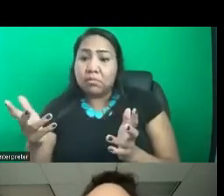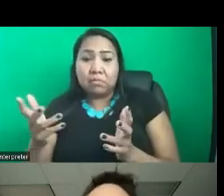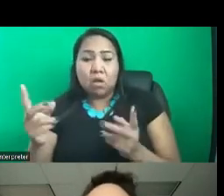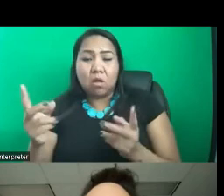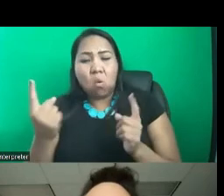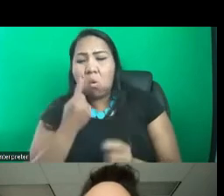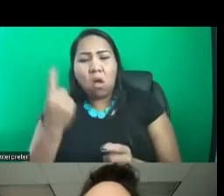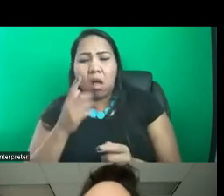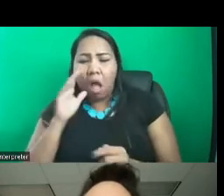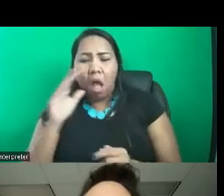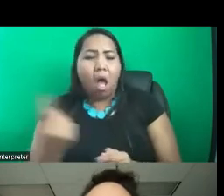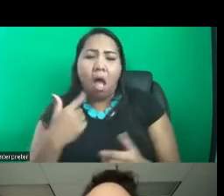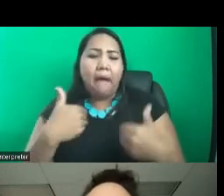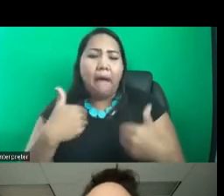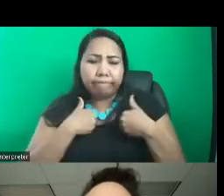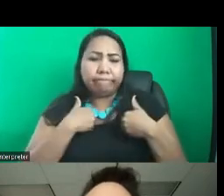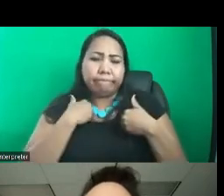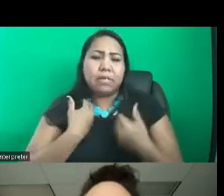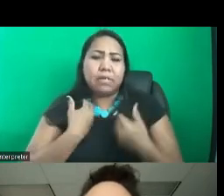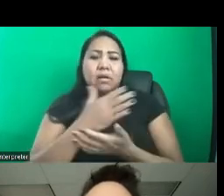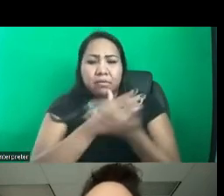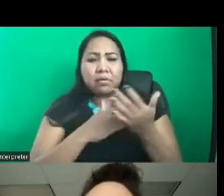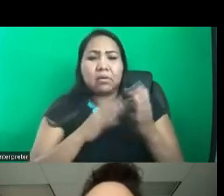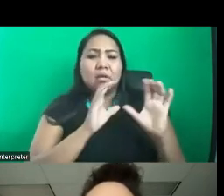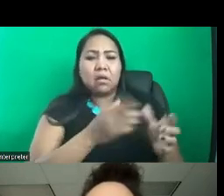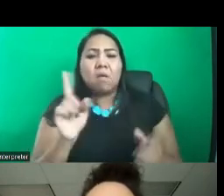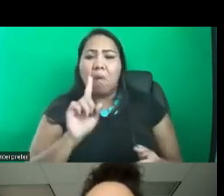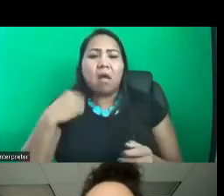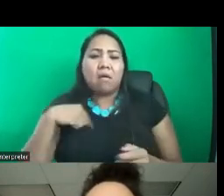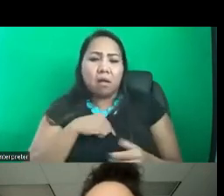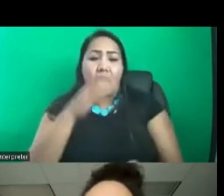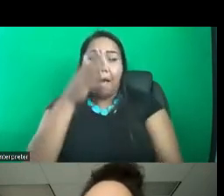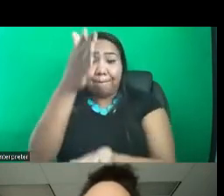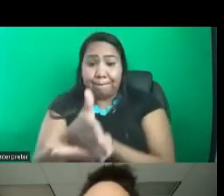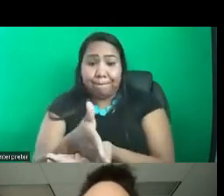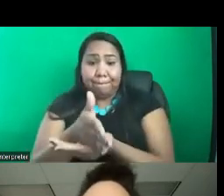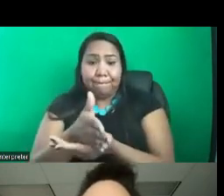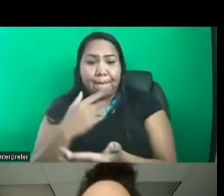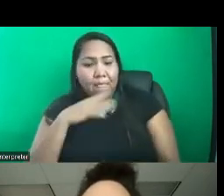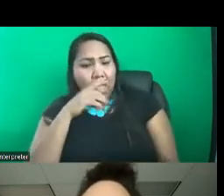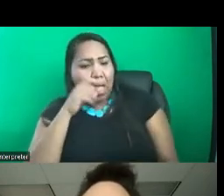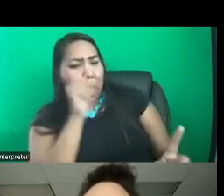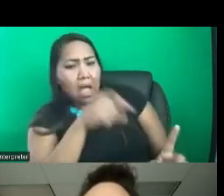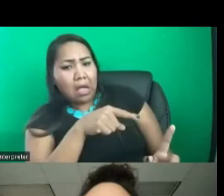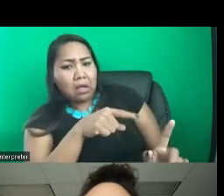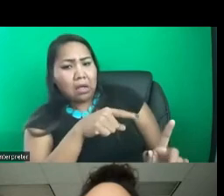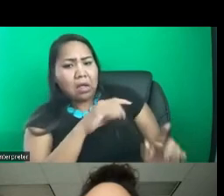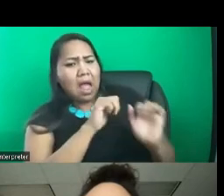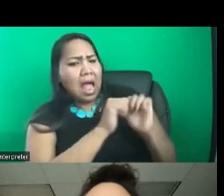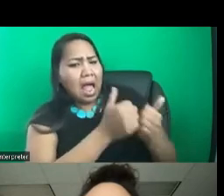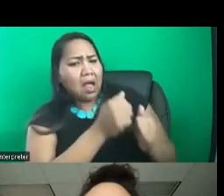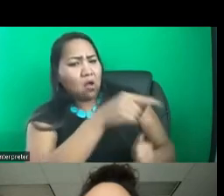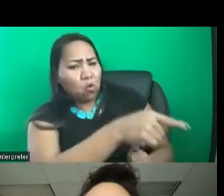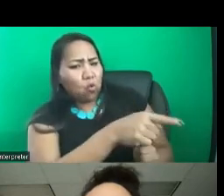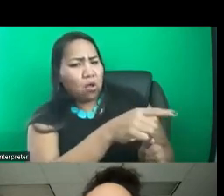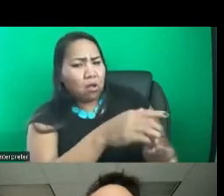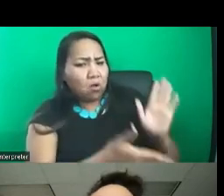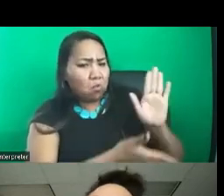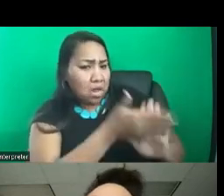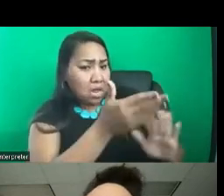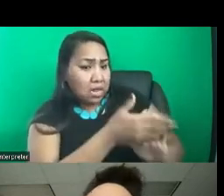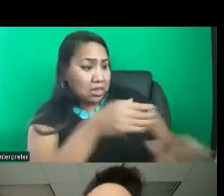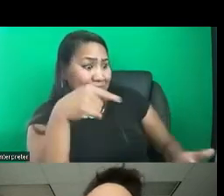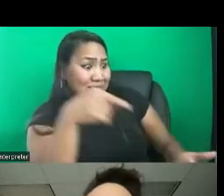part of the class where we stop and be like, okay, so how can you do this in a culturally safe way? And so like the